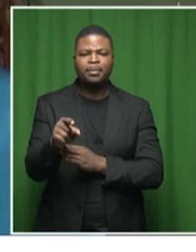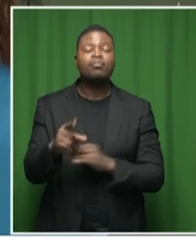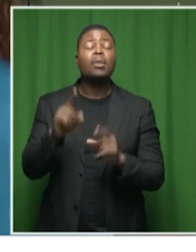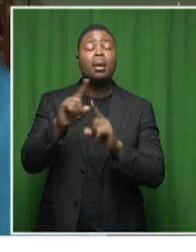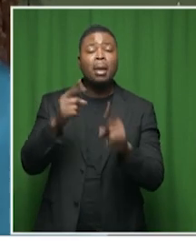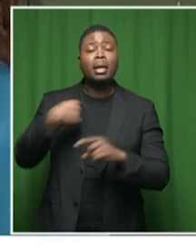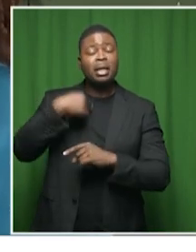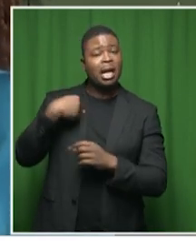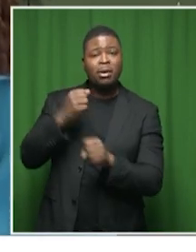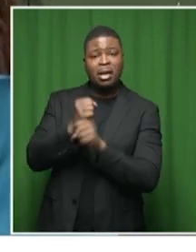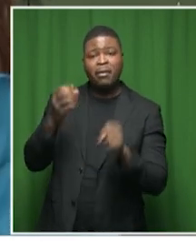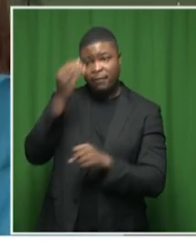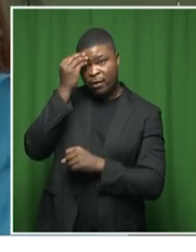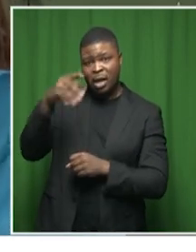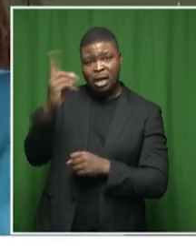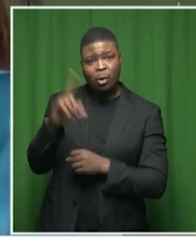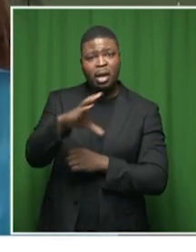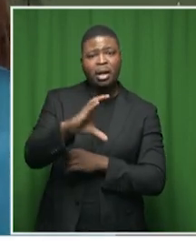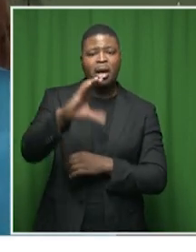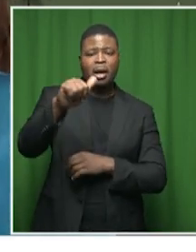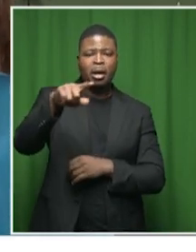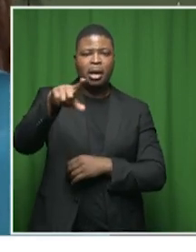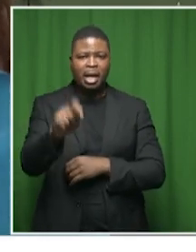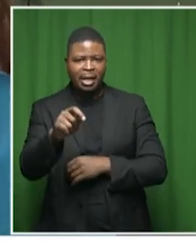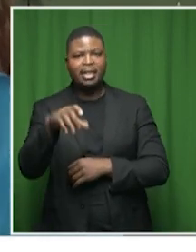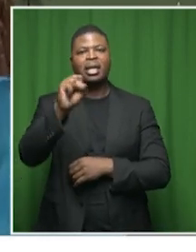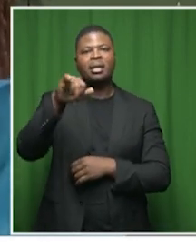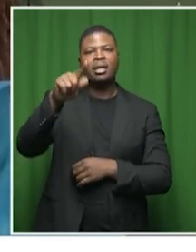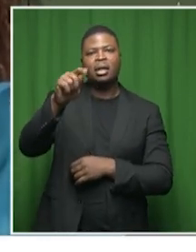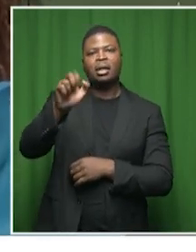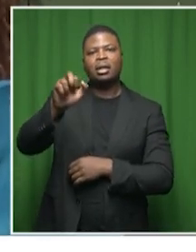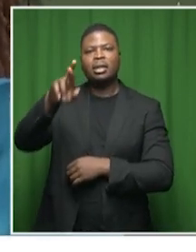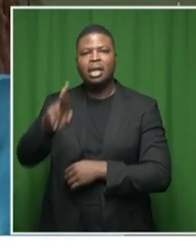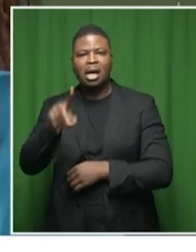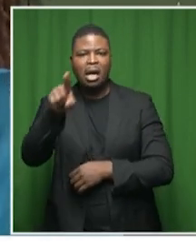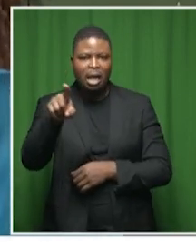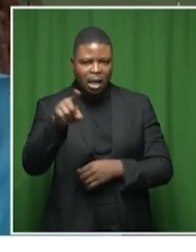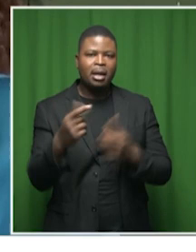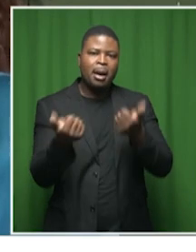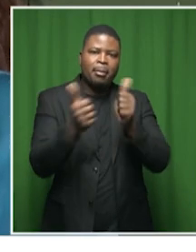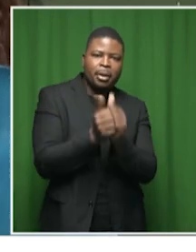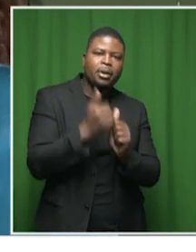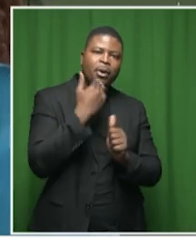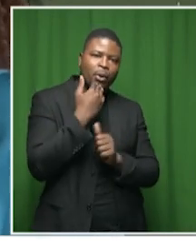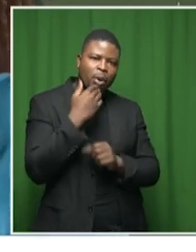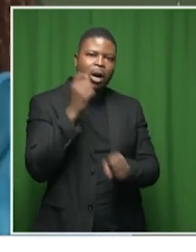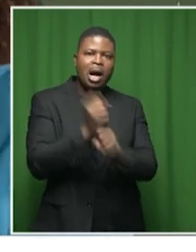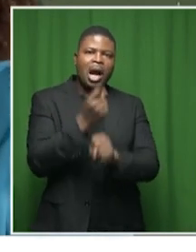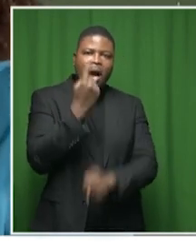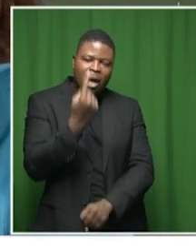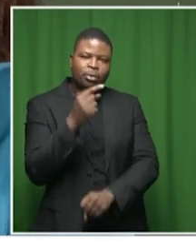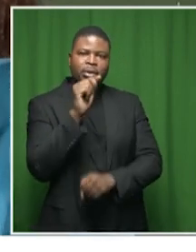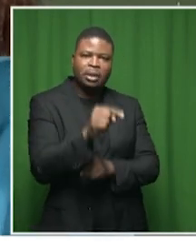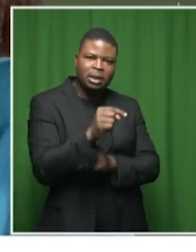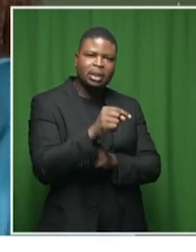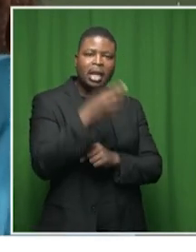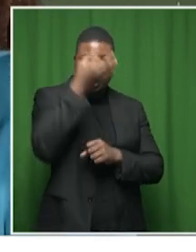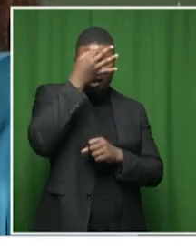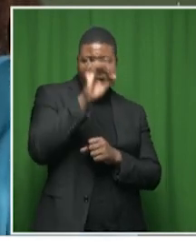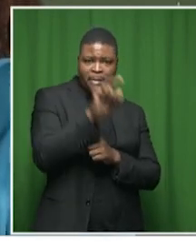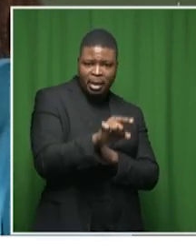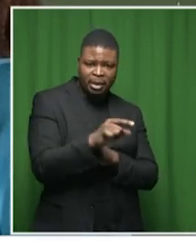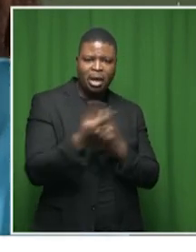forget the cat sitter, that is our partner with Gauteng Tourism, together with the National Department of Tourism, who